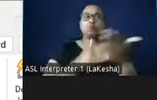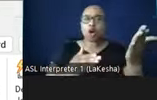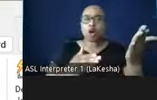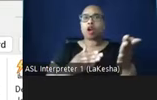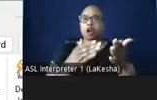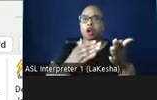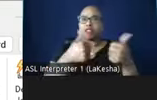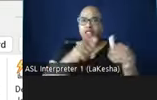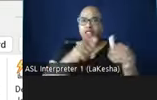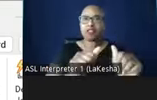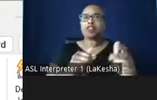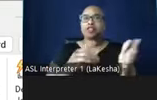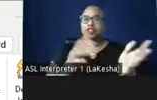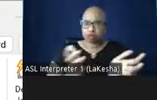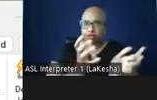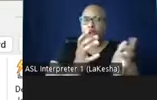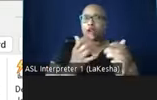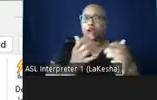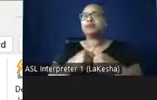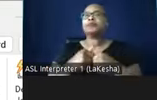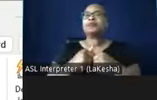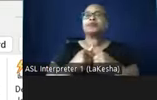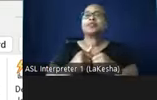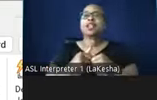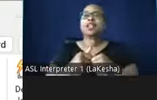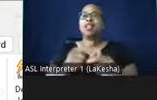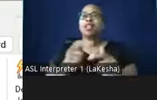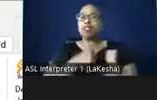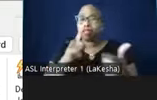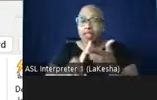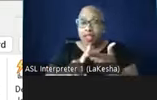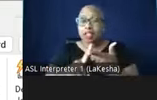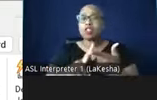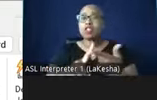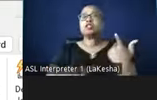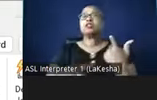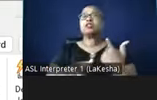as soon as the GOA Act was